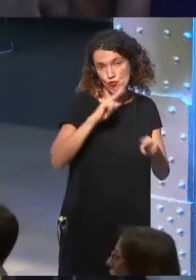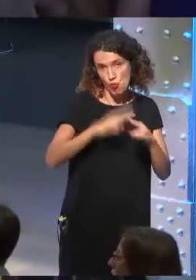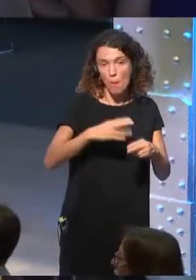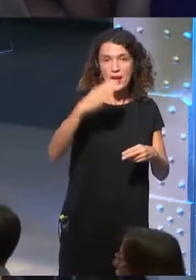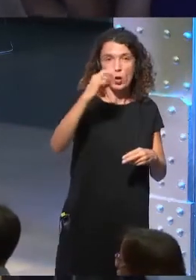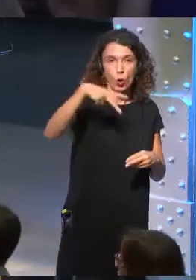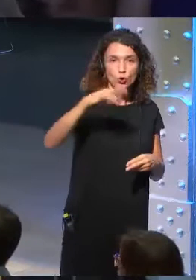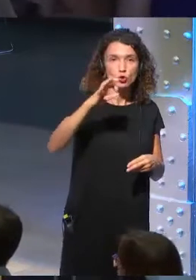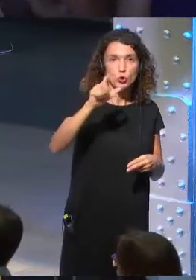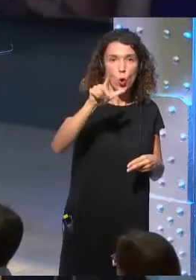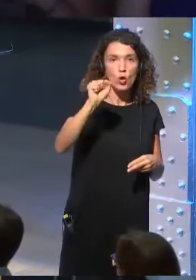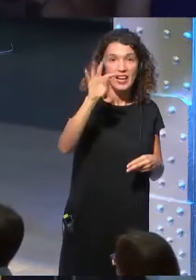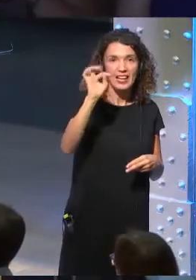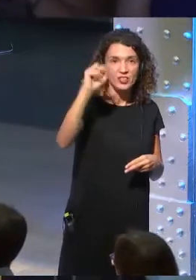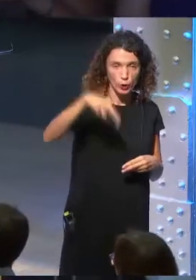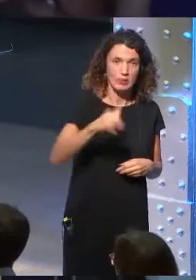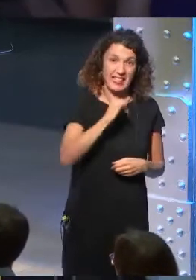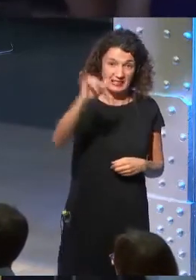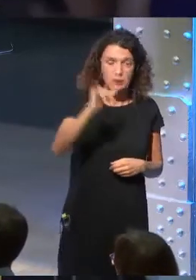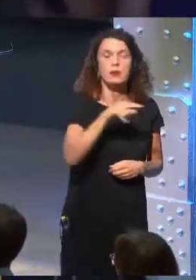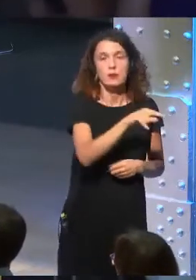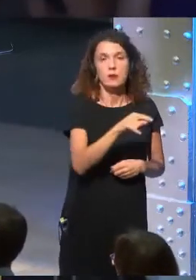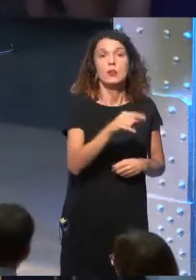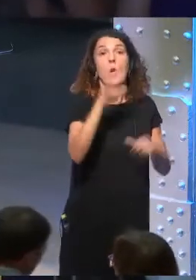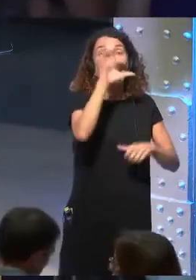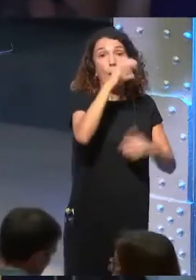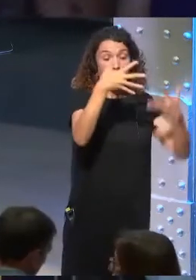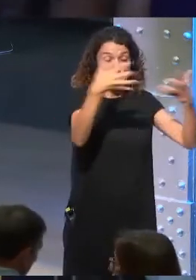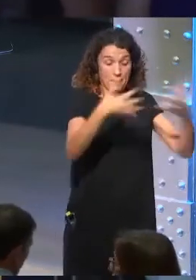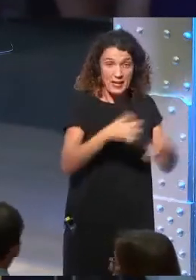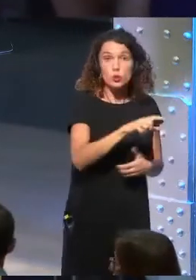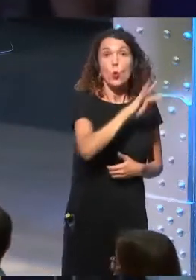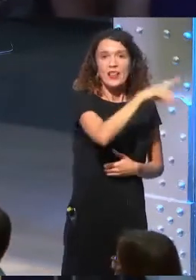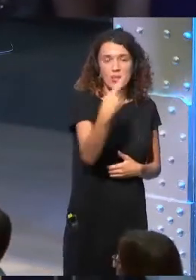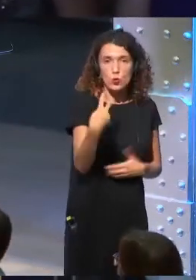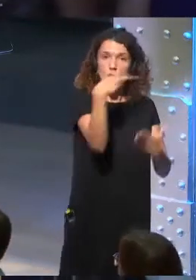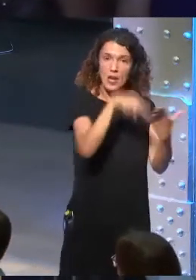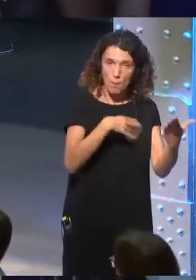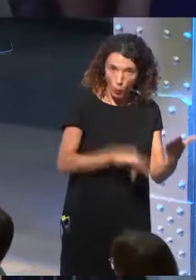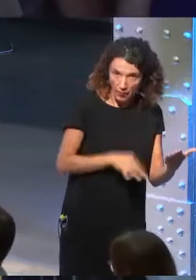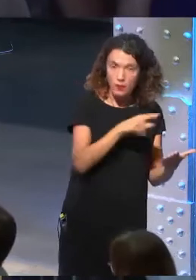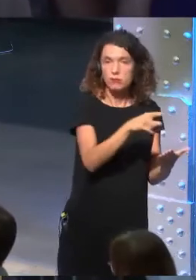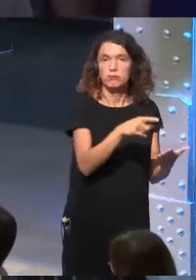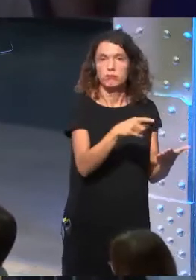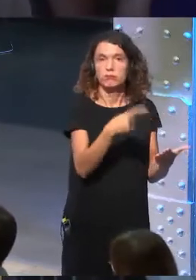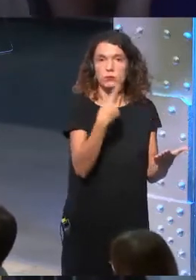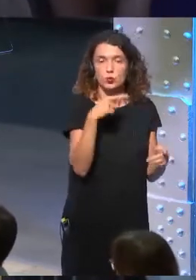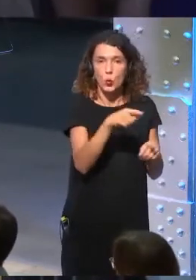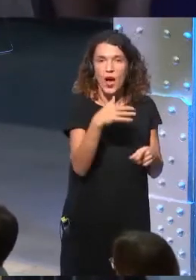known as Consolatio ad Libiam. There, from verse 41, we can read,